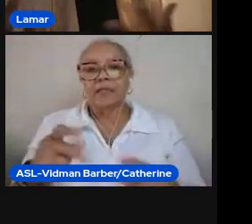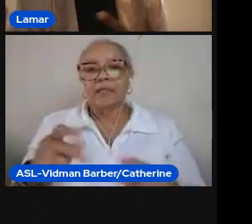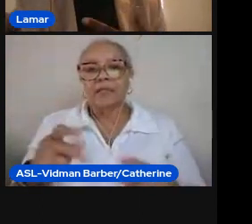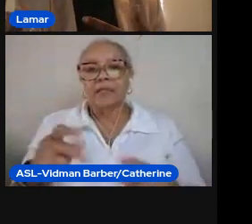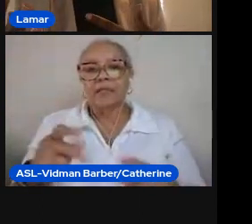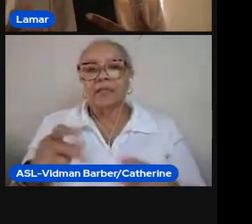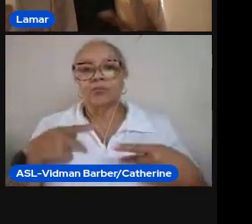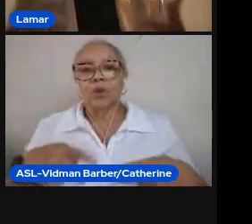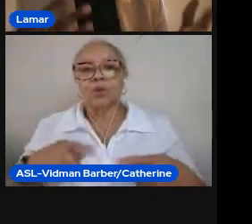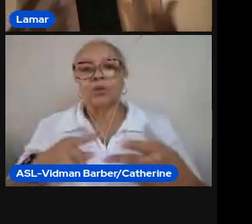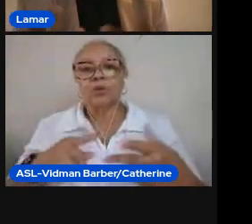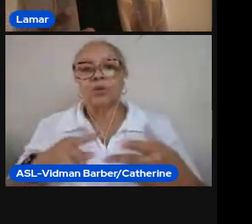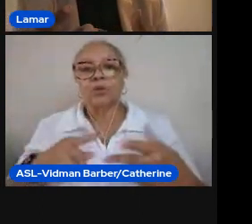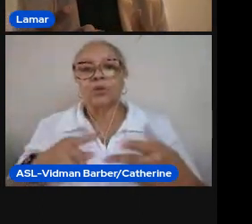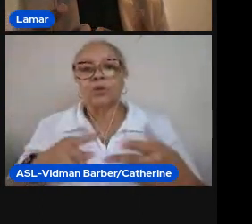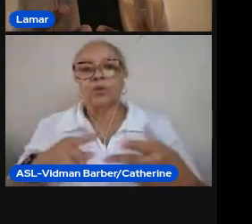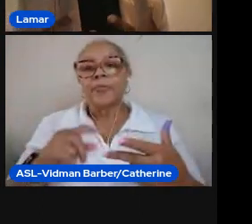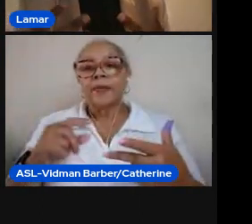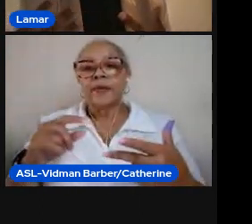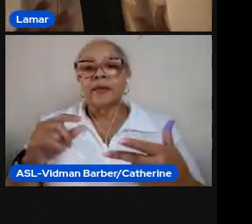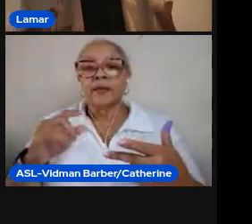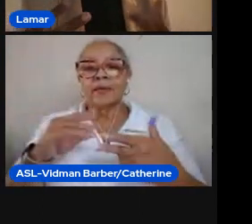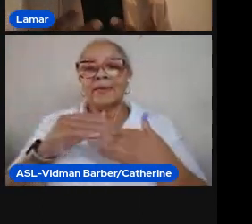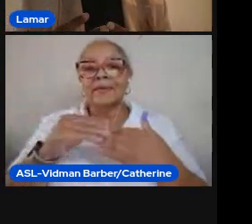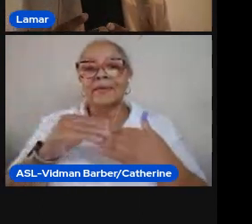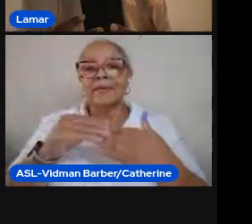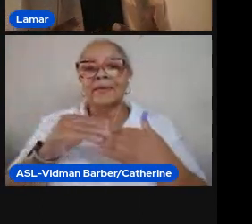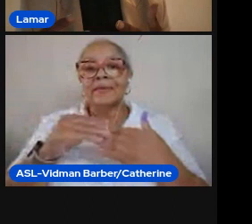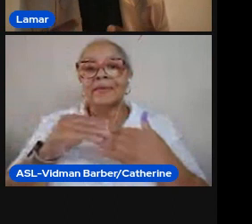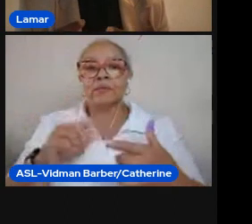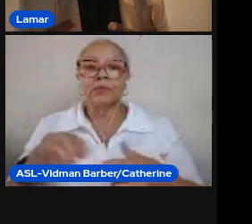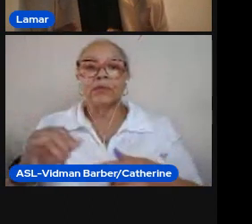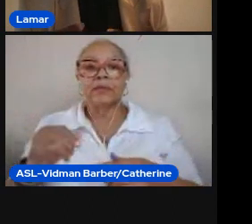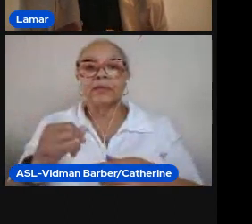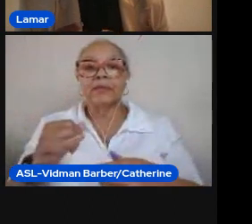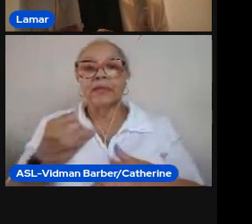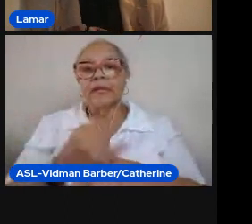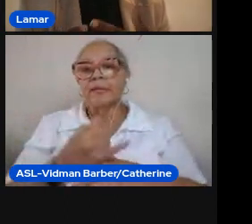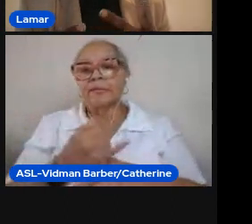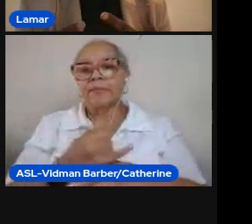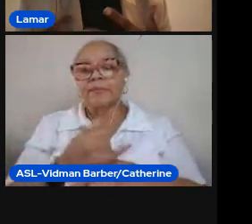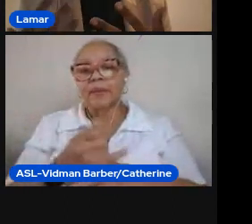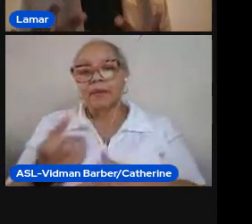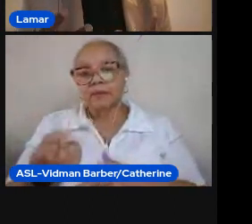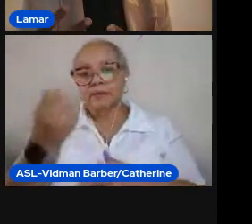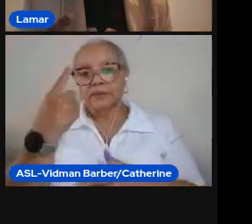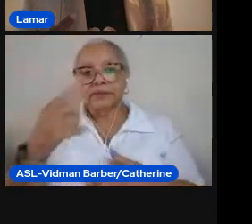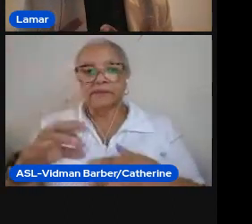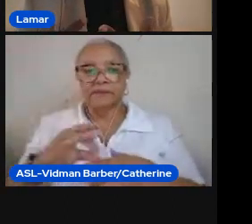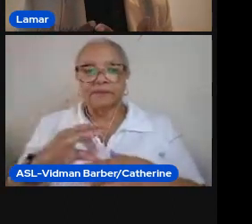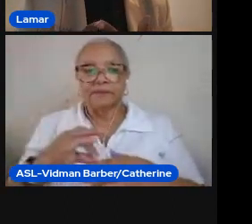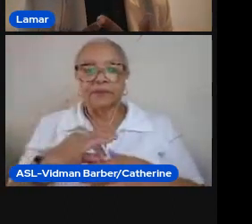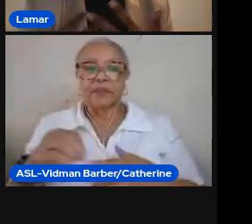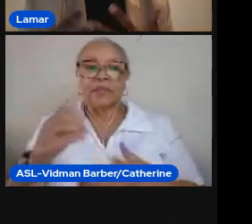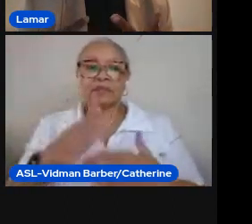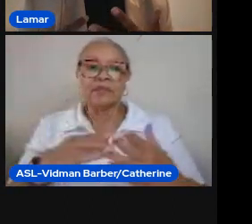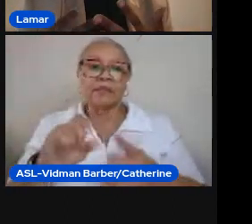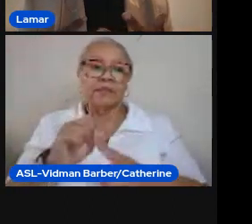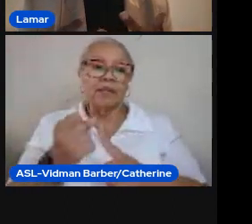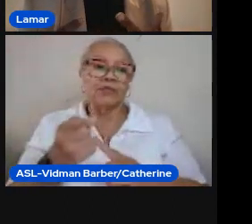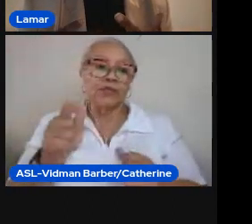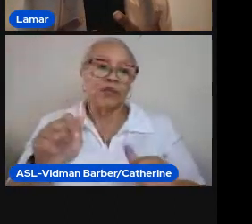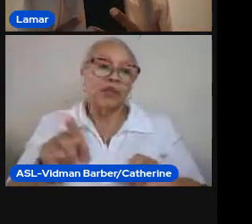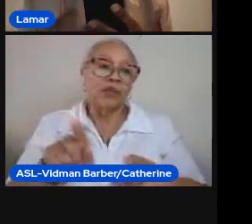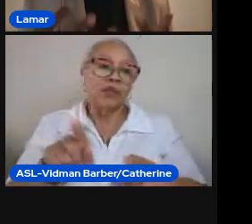can, meningitis can result in impaired cognitive function. And in some cases, you can